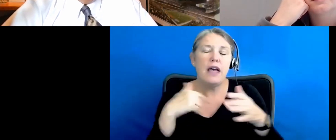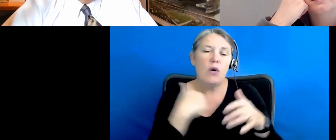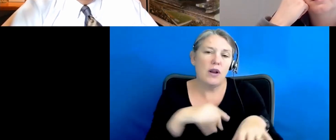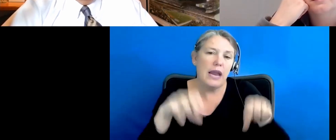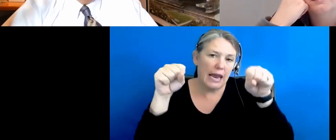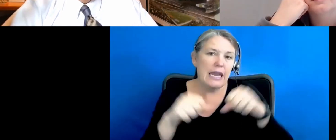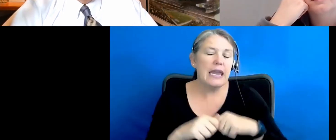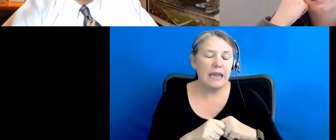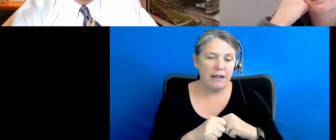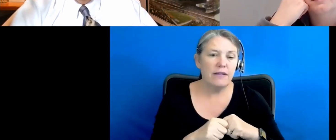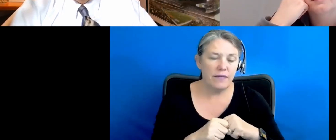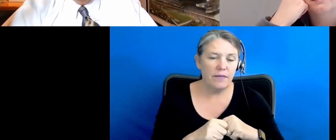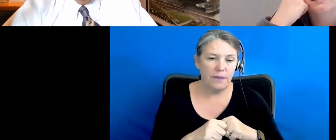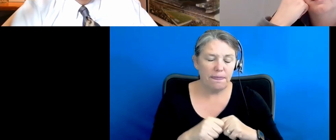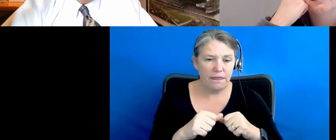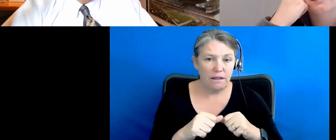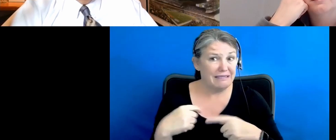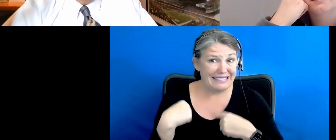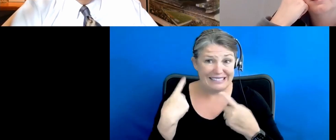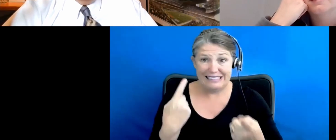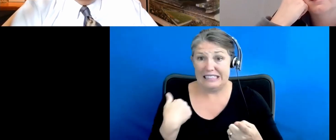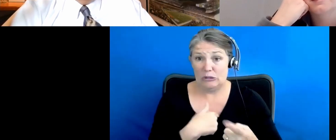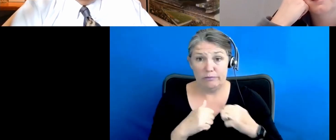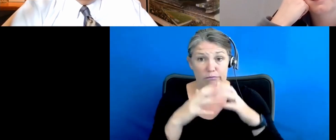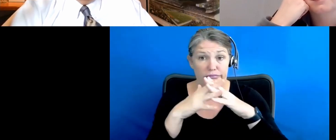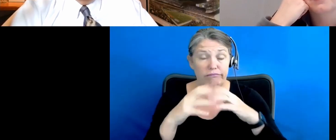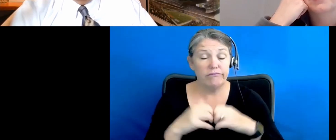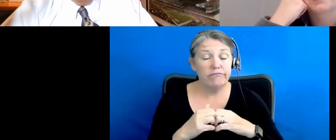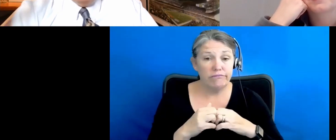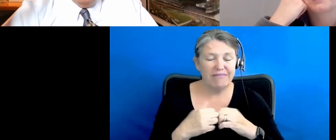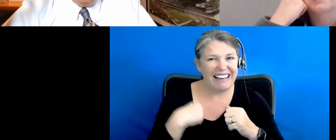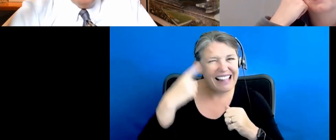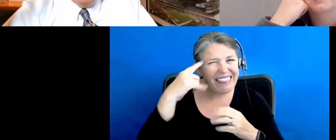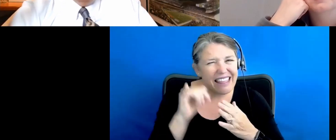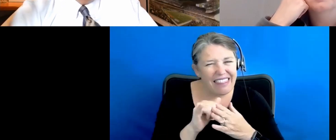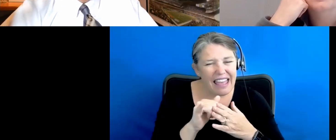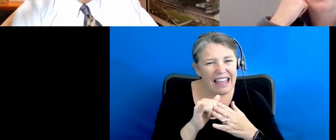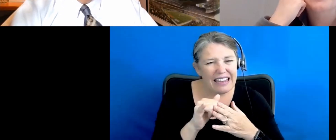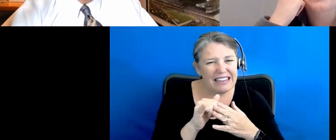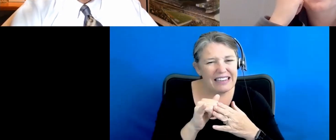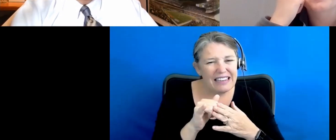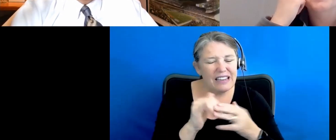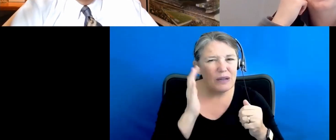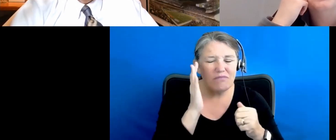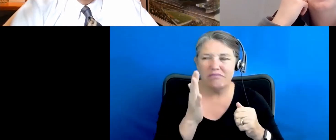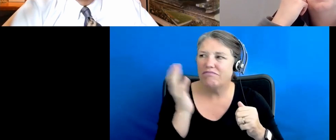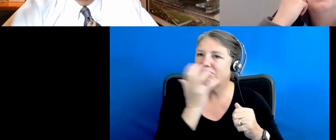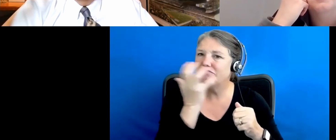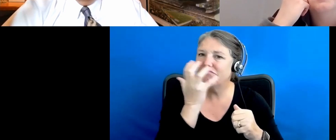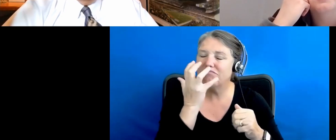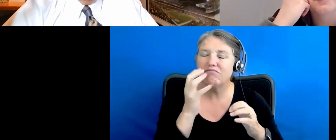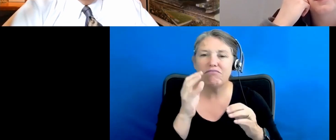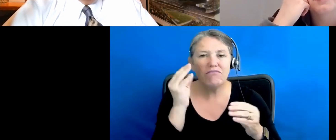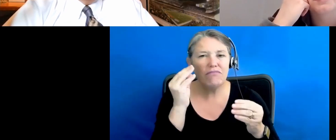taken since our existence. And I think that would be incredibly informational and educational